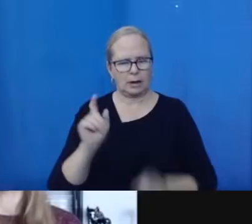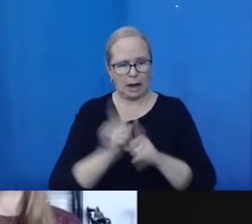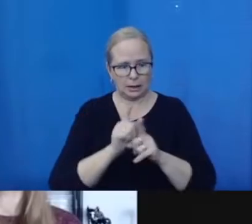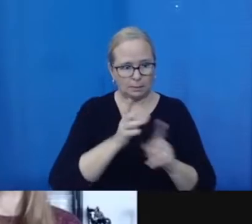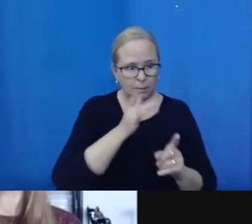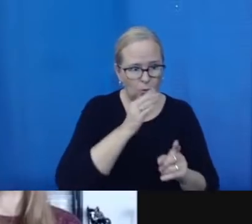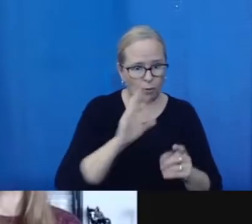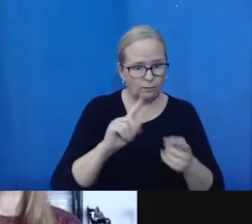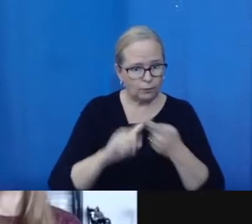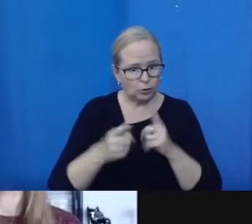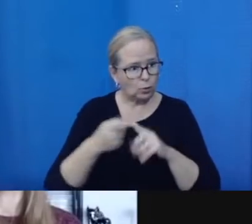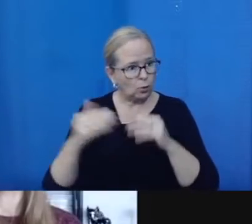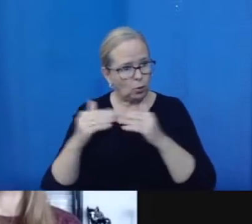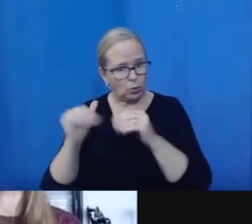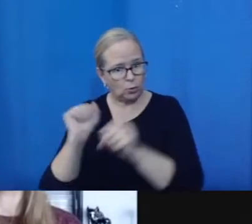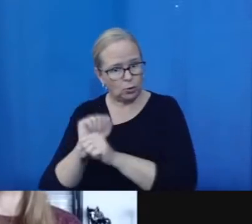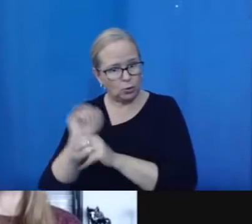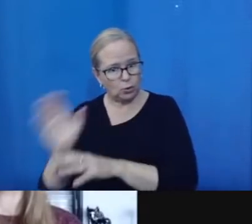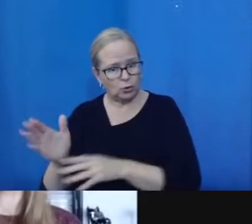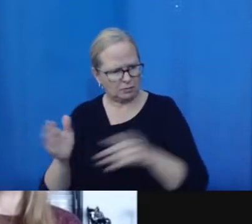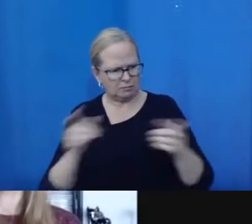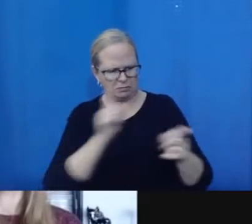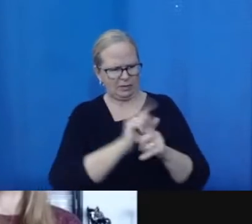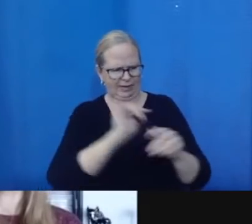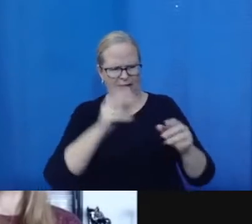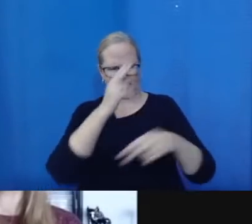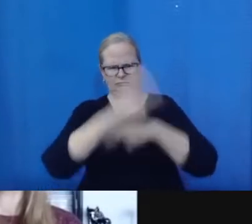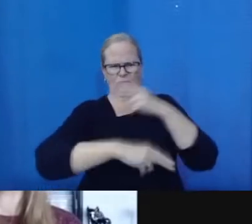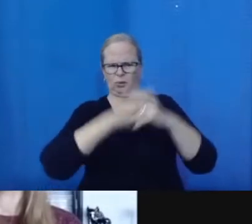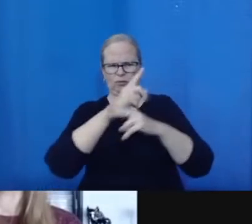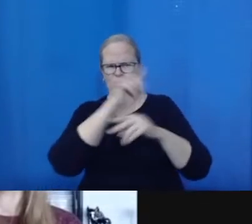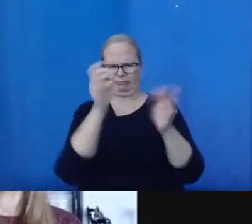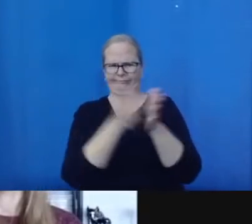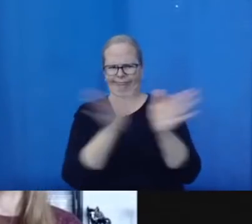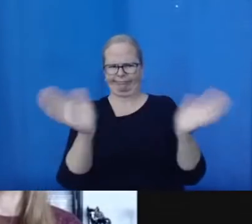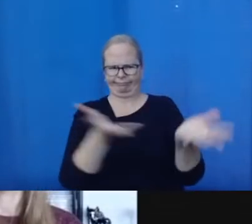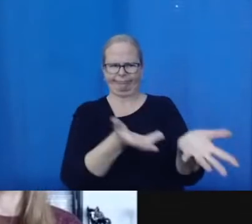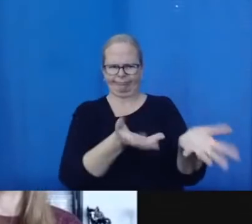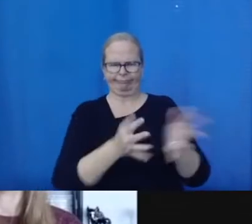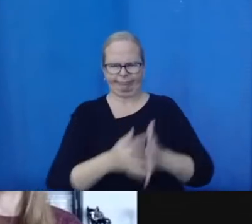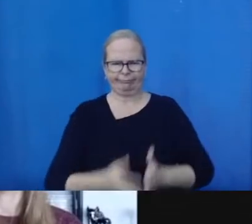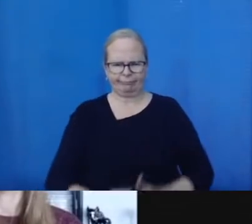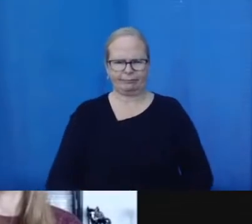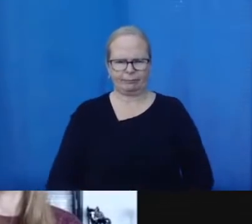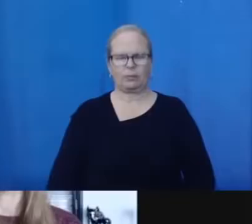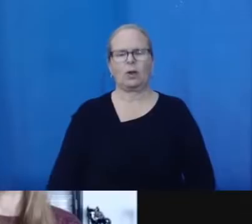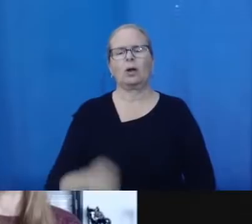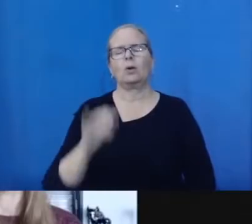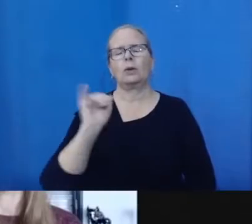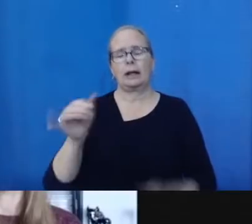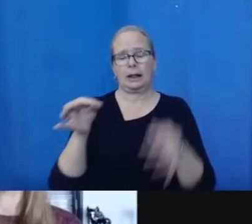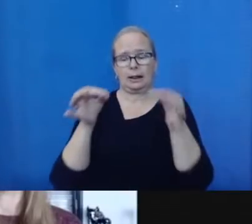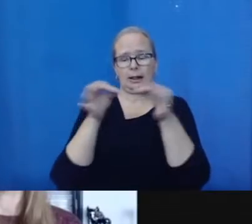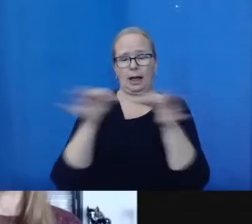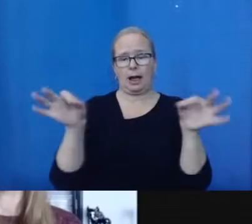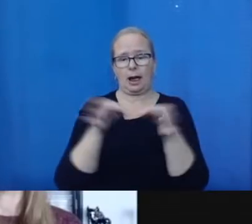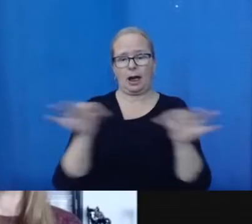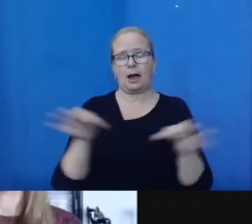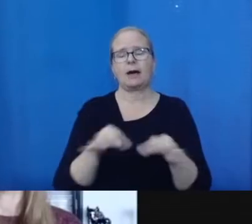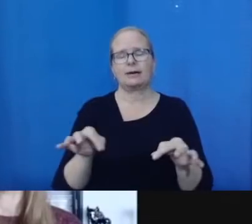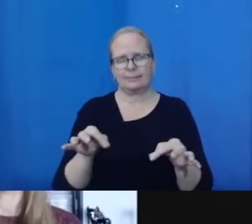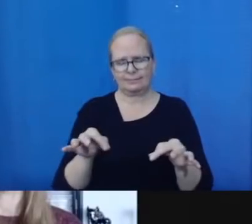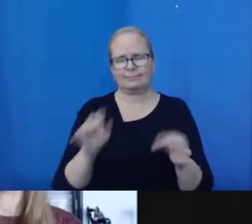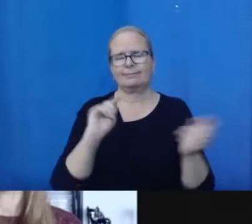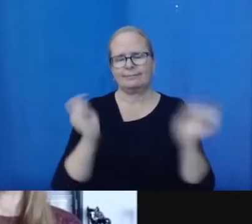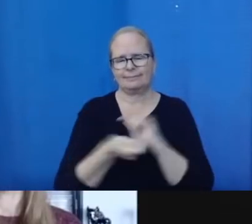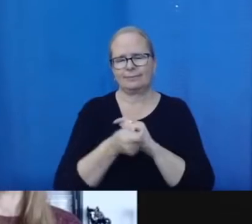question. I realize the language may change slightly if you are speaking to someone who is,